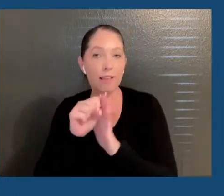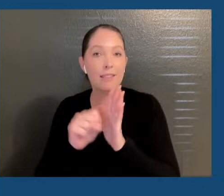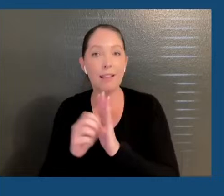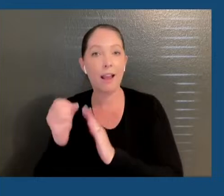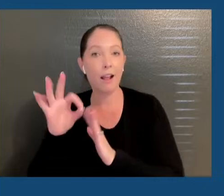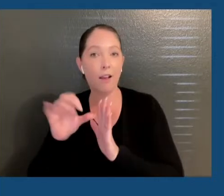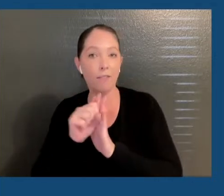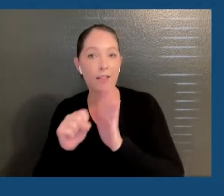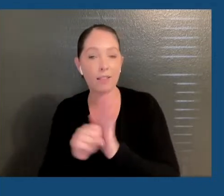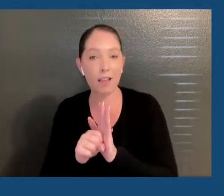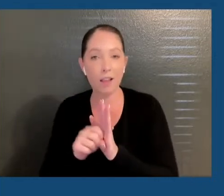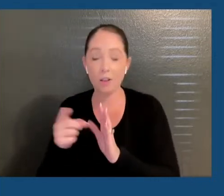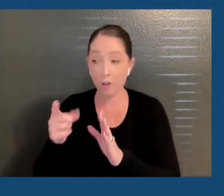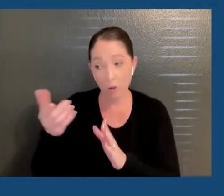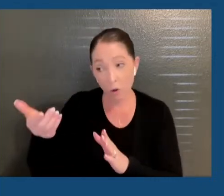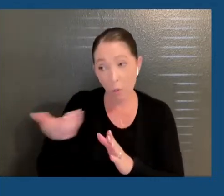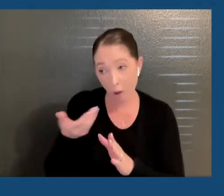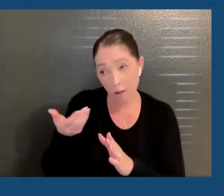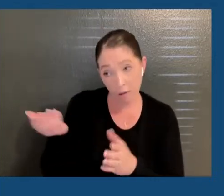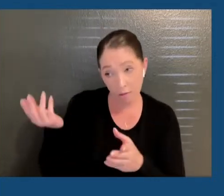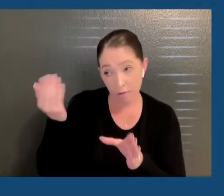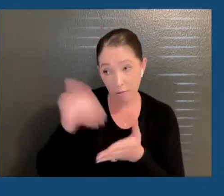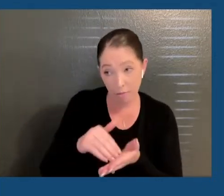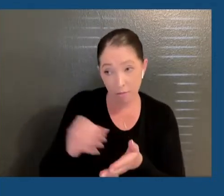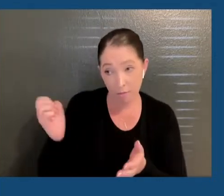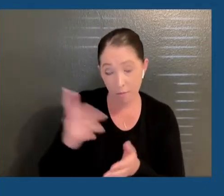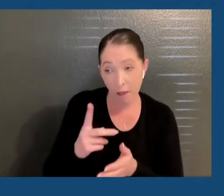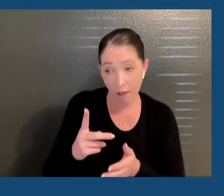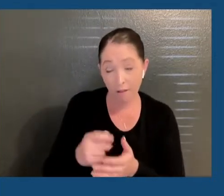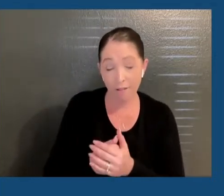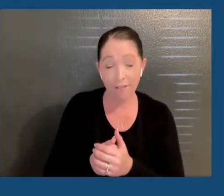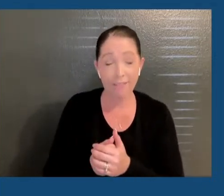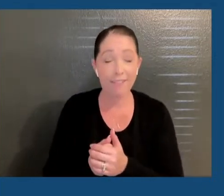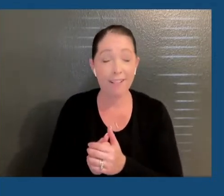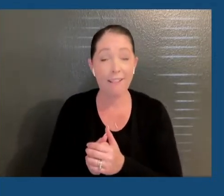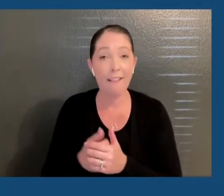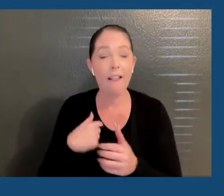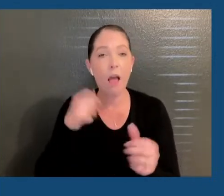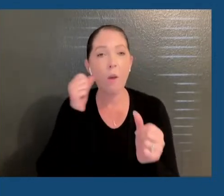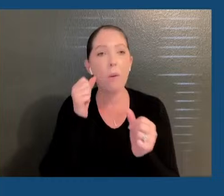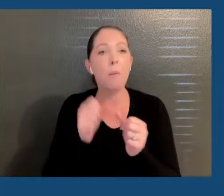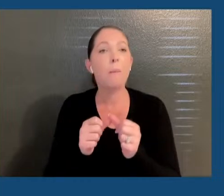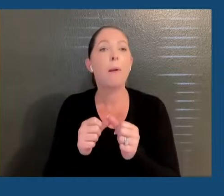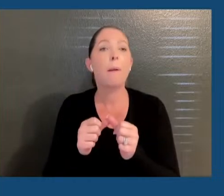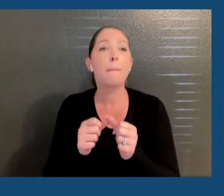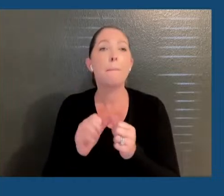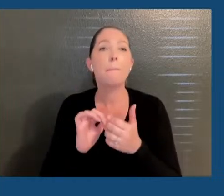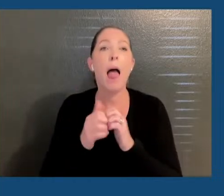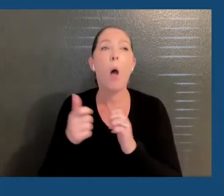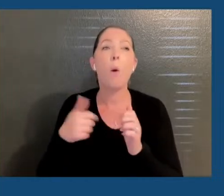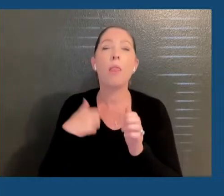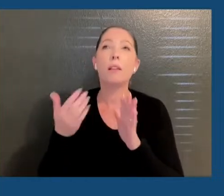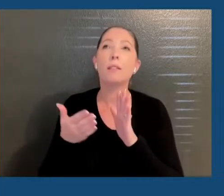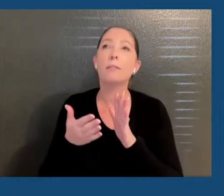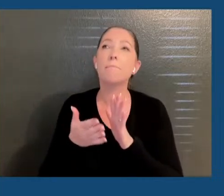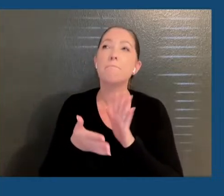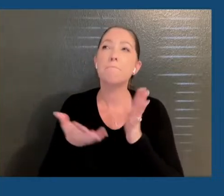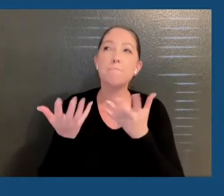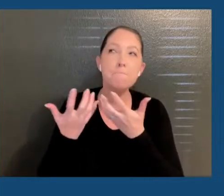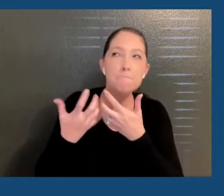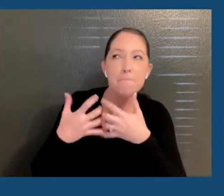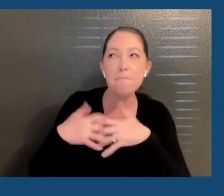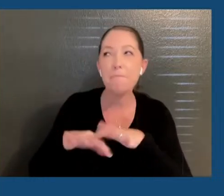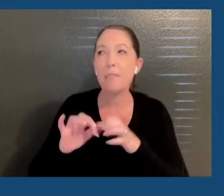took Blake from us. It's okay. I remember listening, I said, I wonder how this is going to work out, and how is she going to piece this together? And